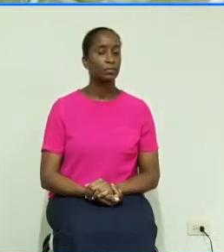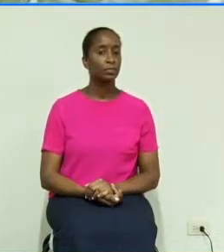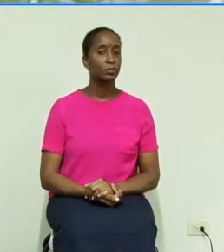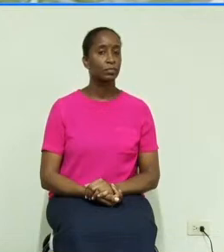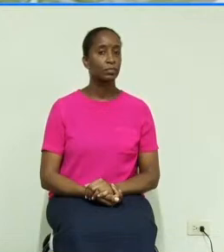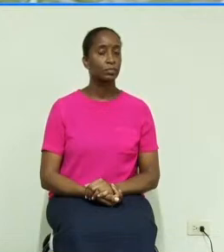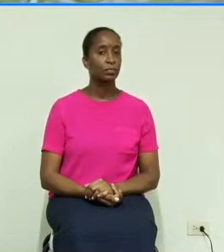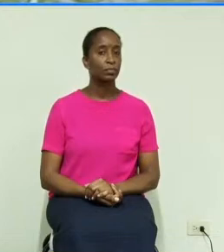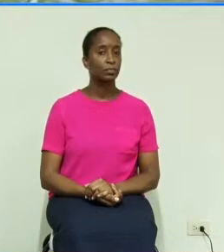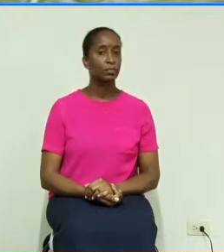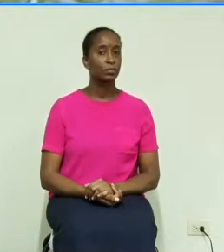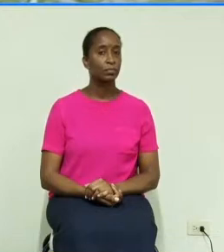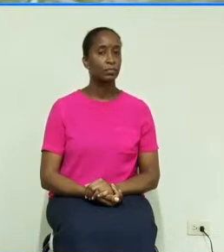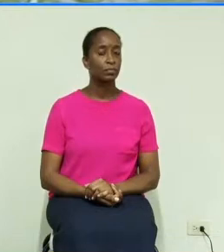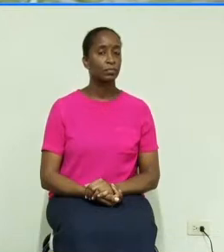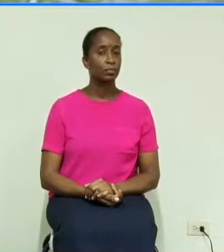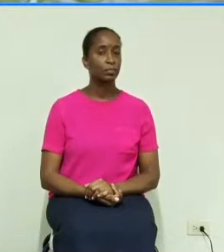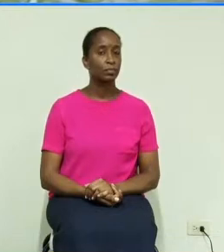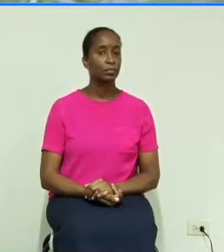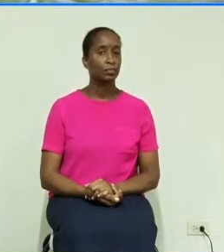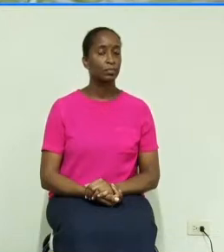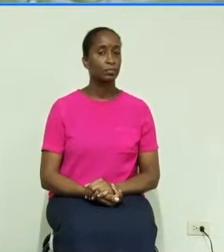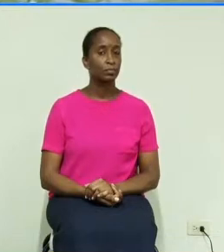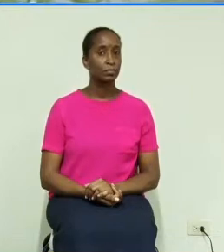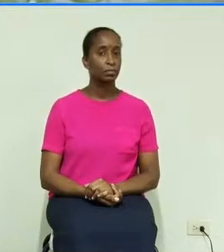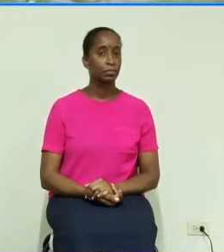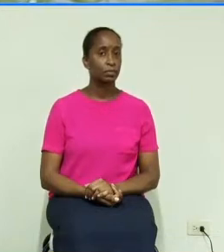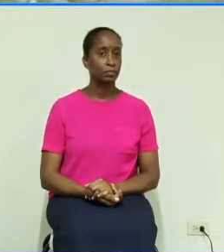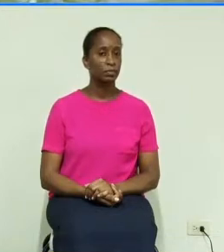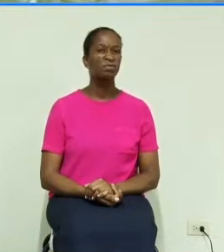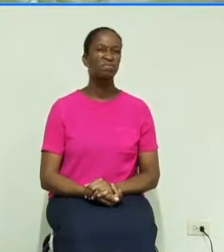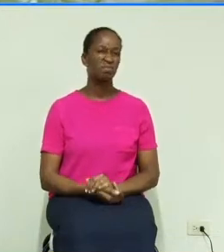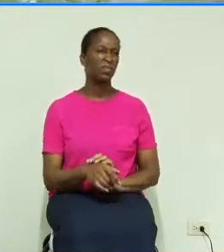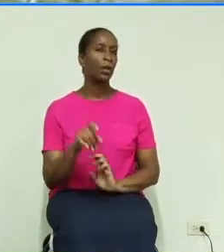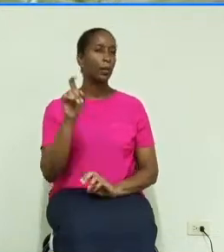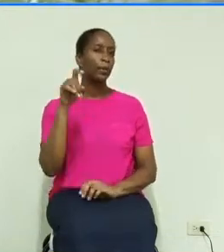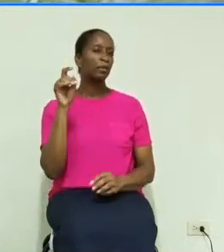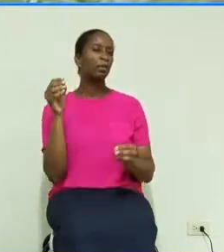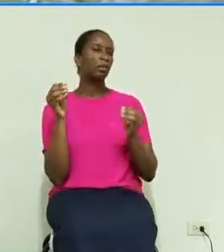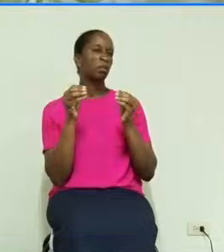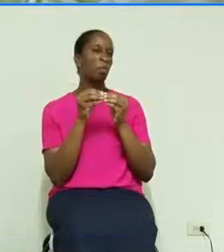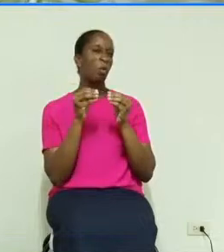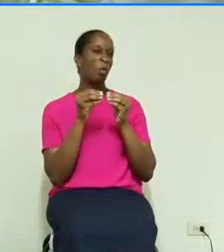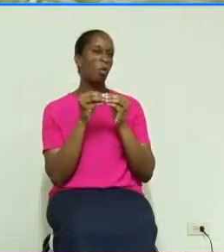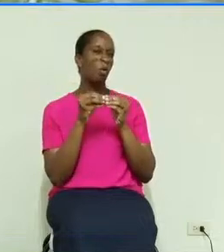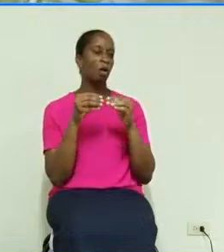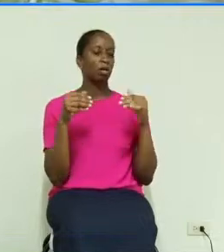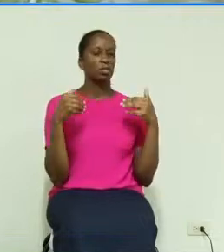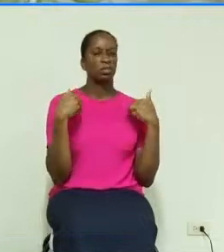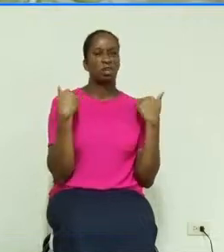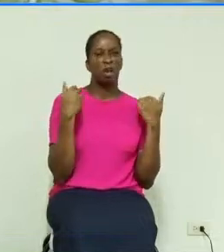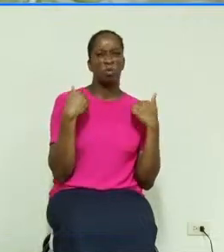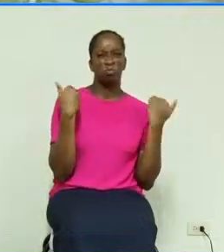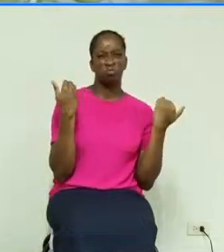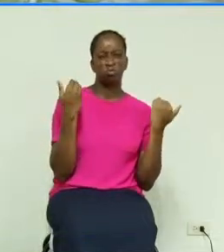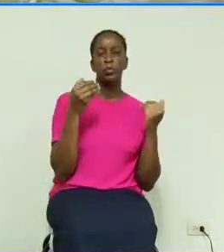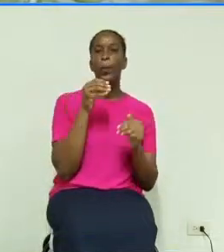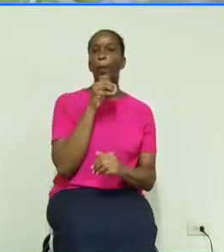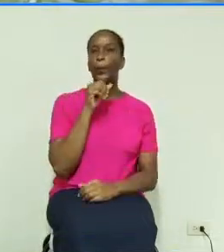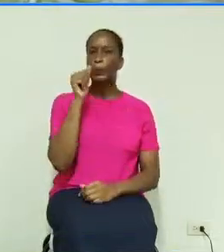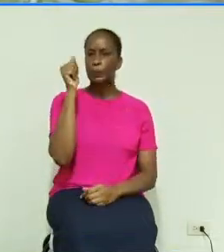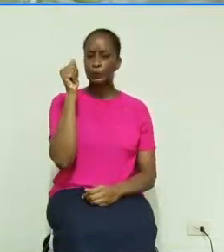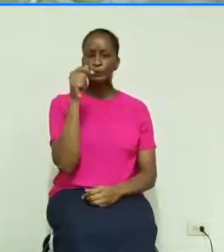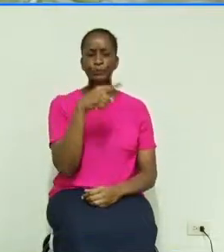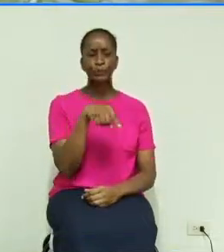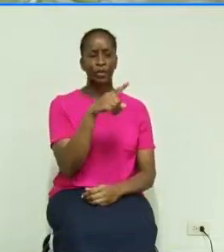always impressed with the youth. I'm always impressed with any contribution the youth have to make, especially if it is taking the country forward. So